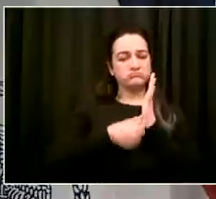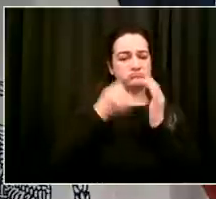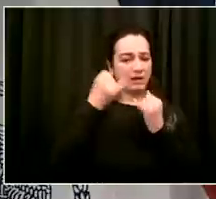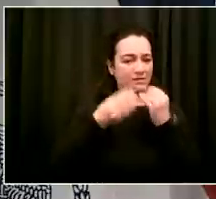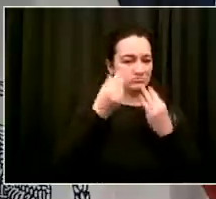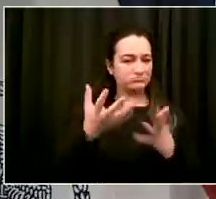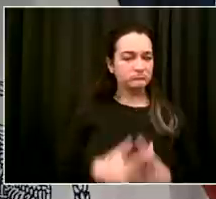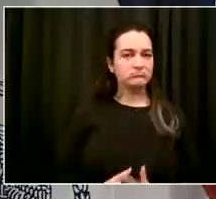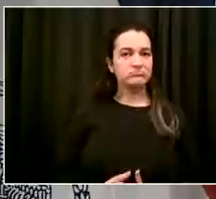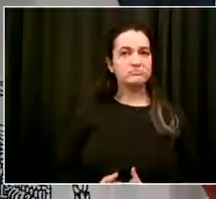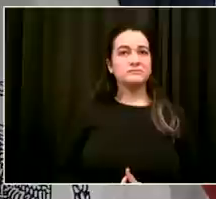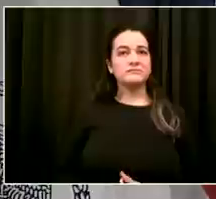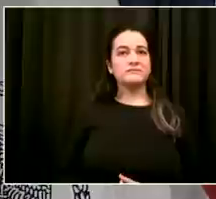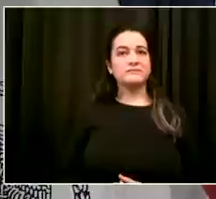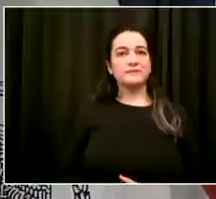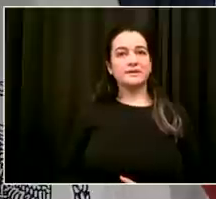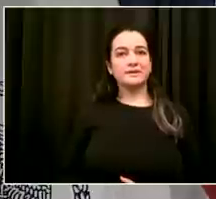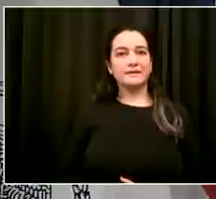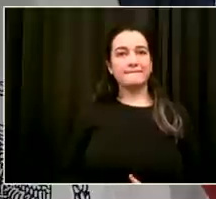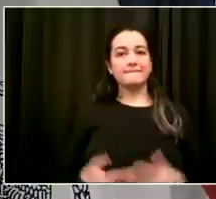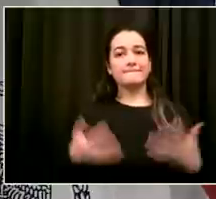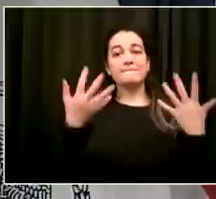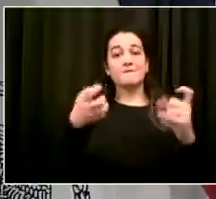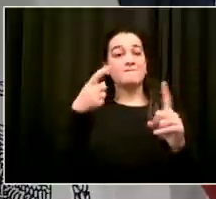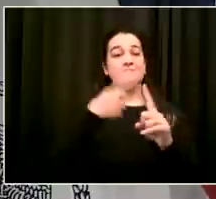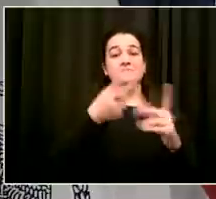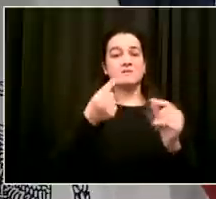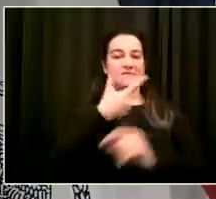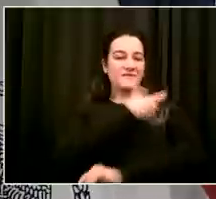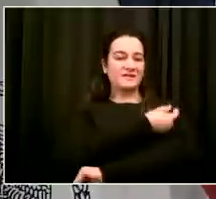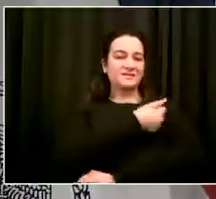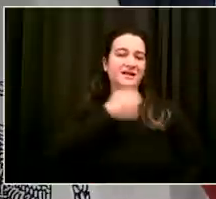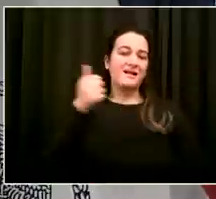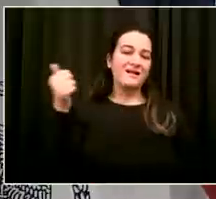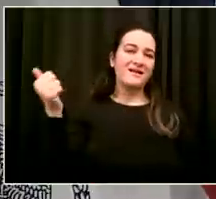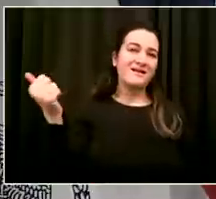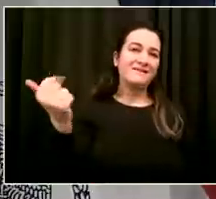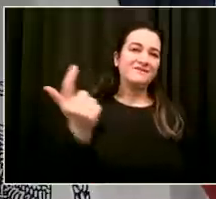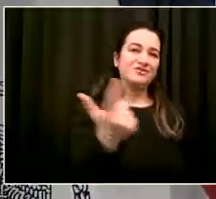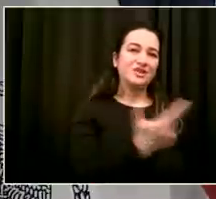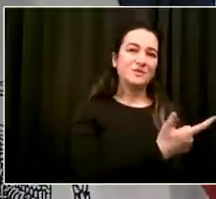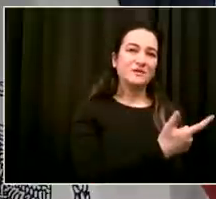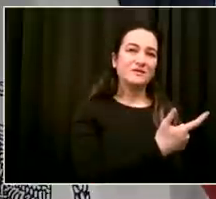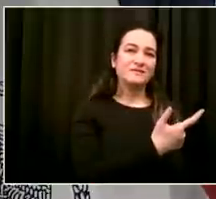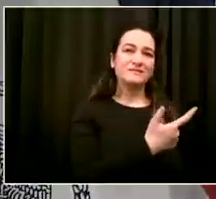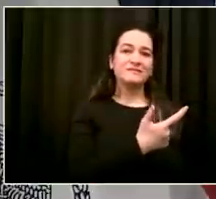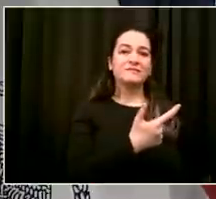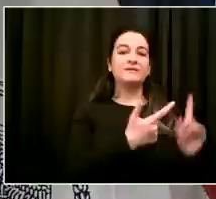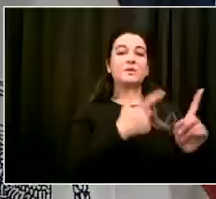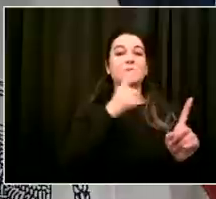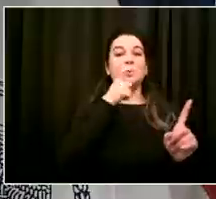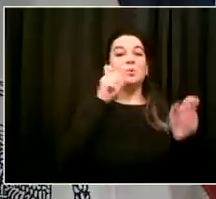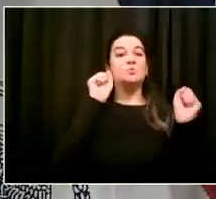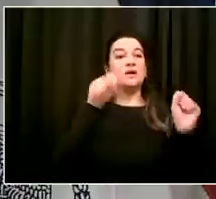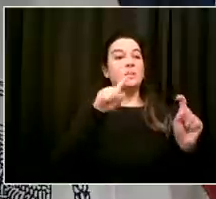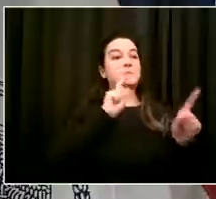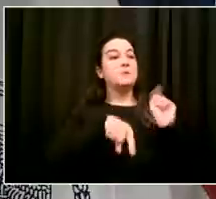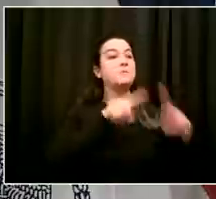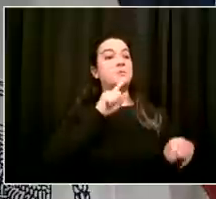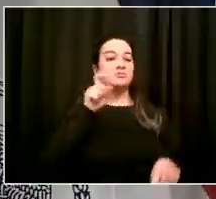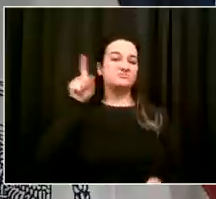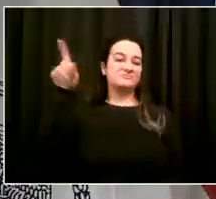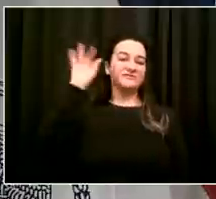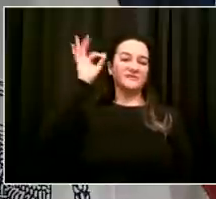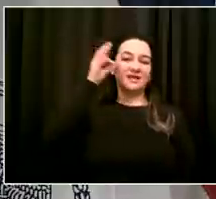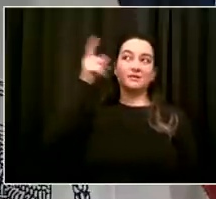meantime, every one of us can help. If there's a senior 75 years or older in your life, help them to sign up for the